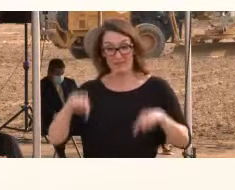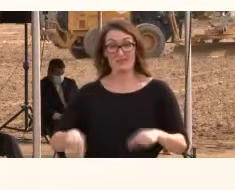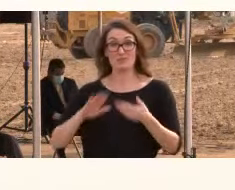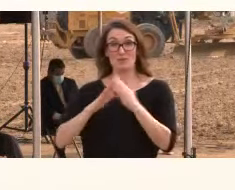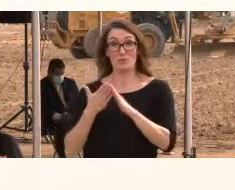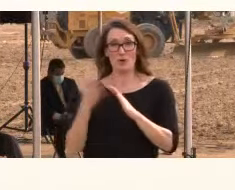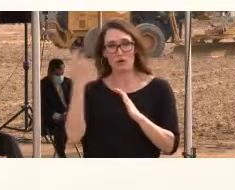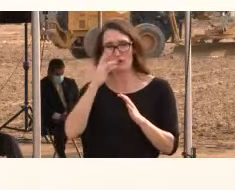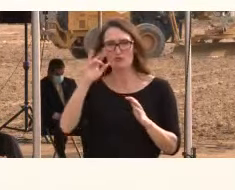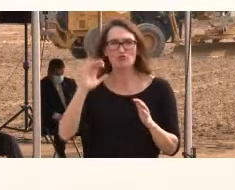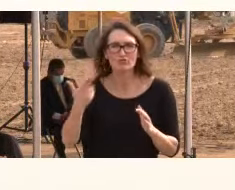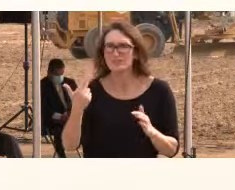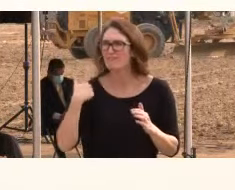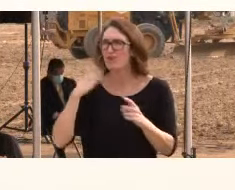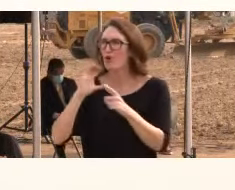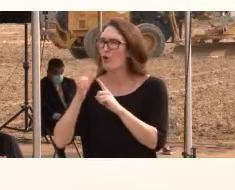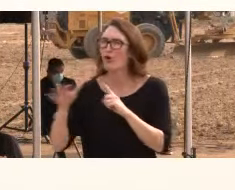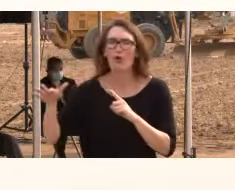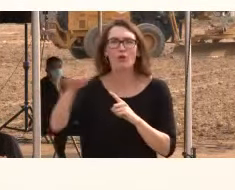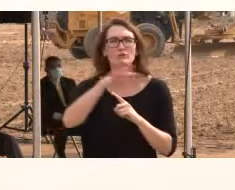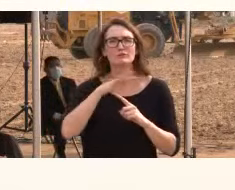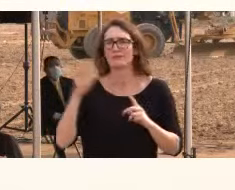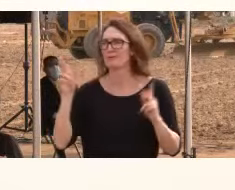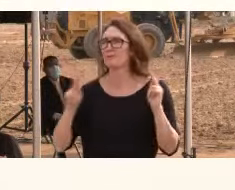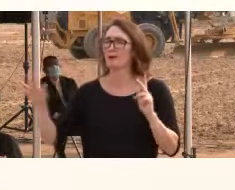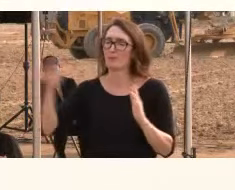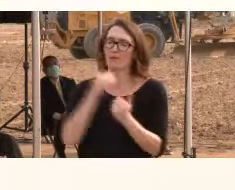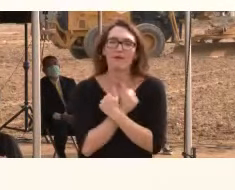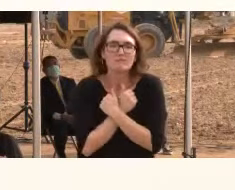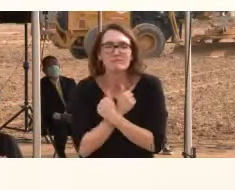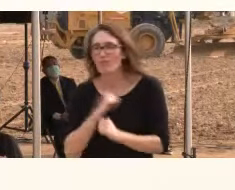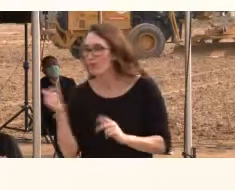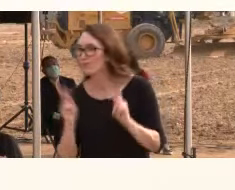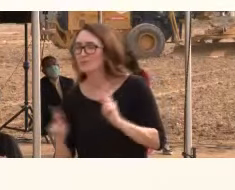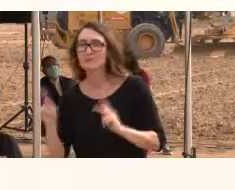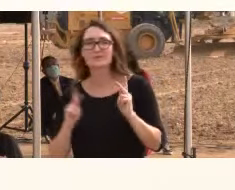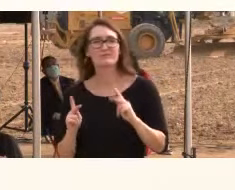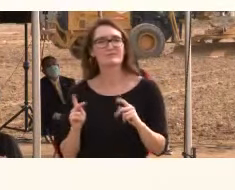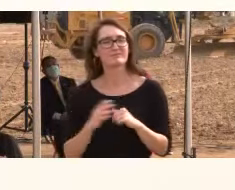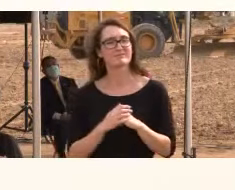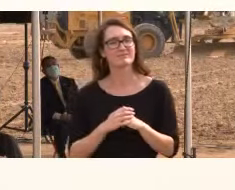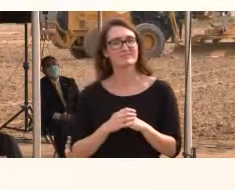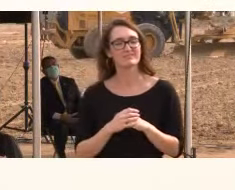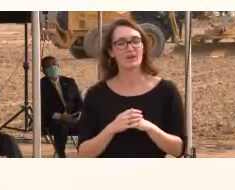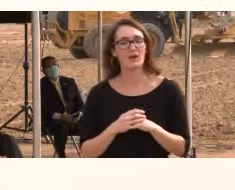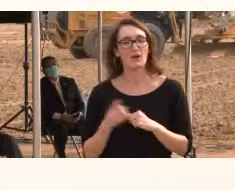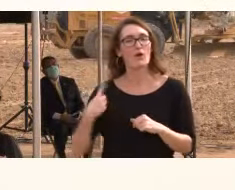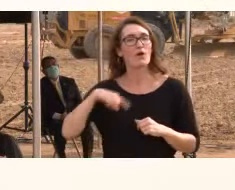community rich in culture, rich in love, and we like to